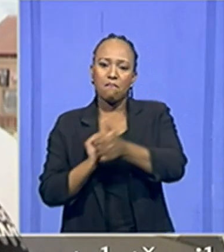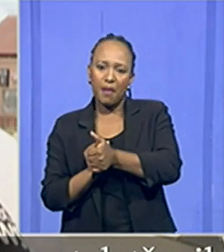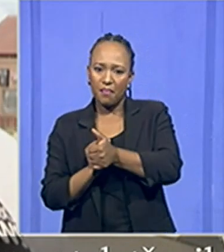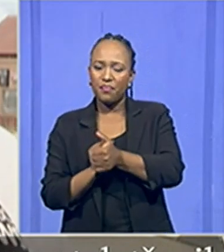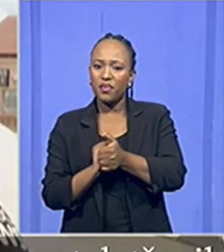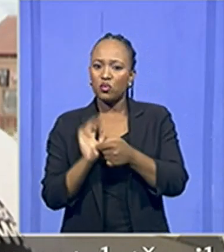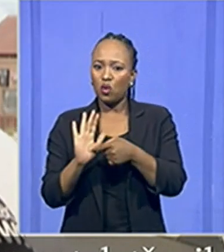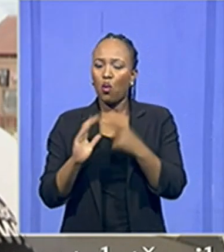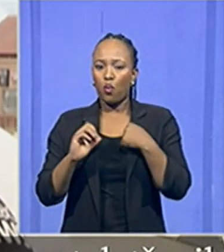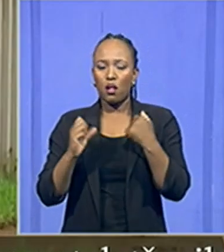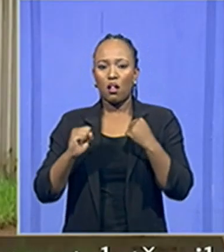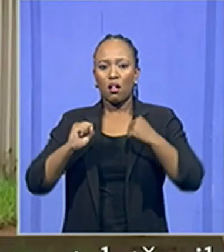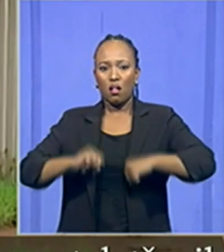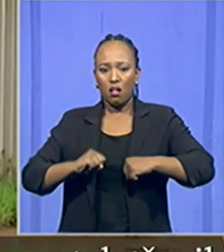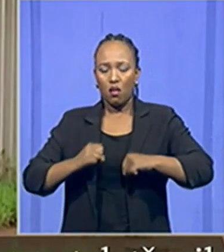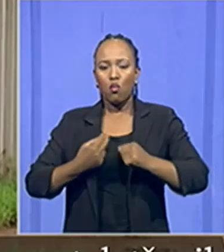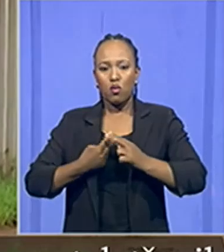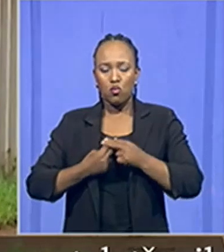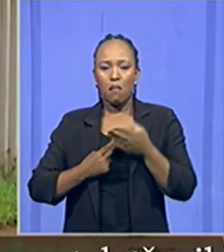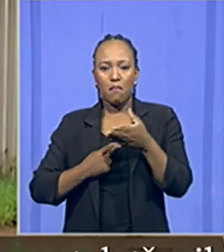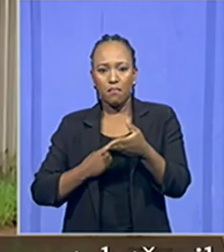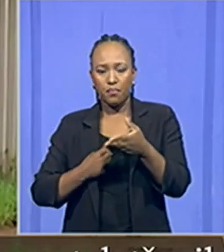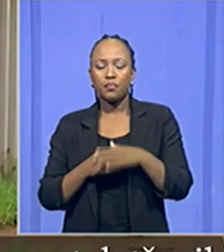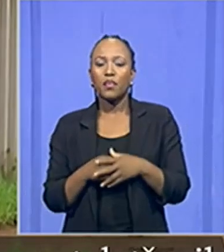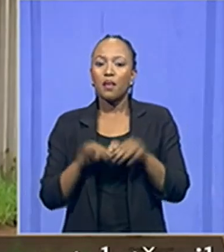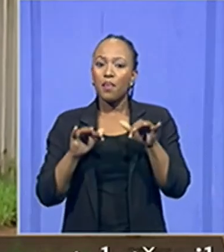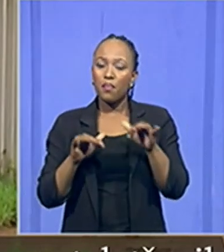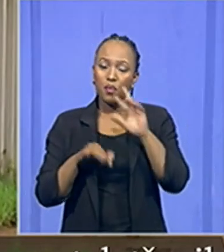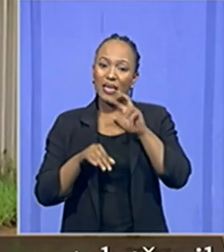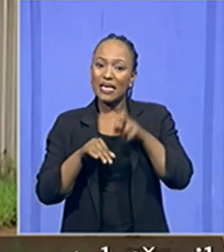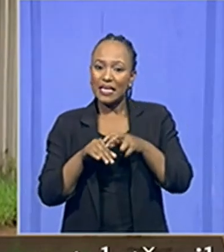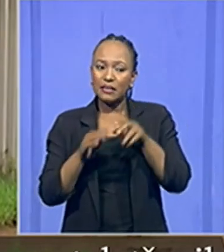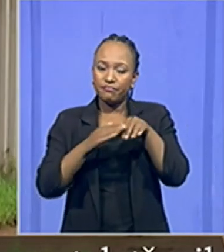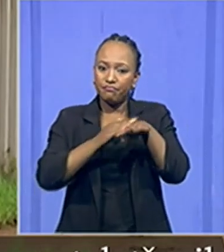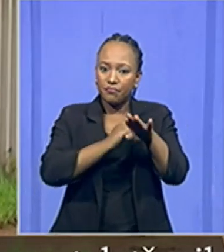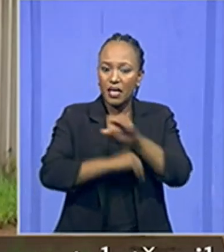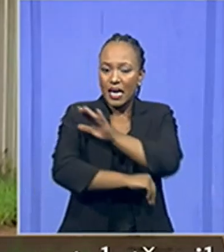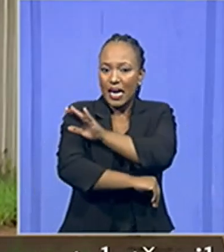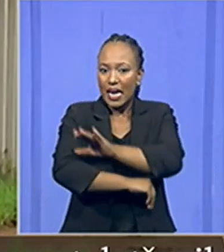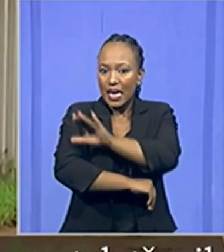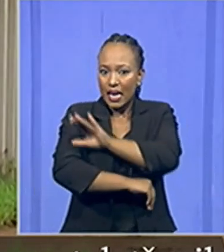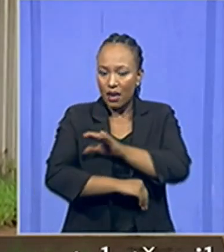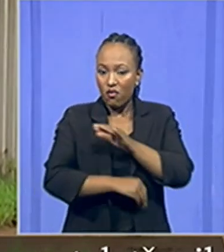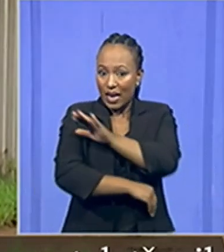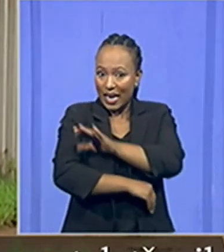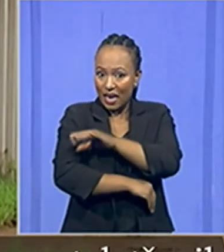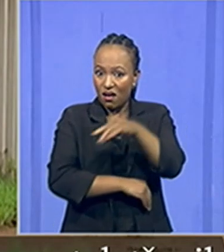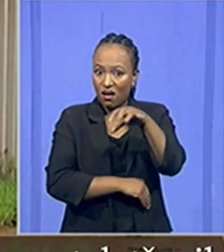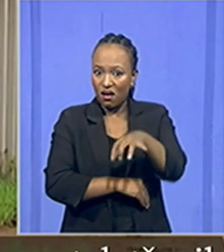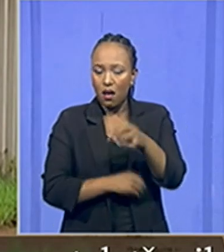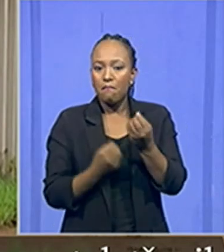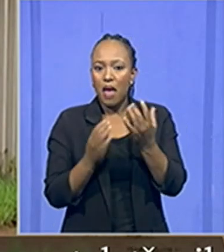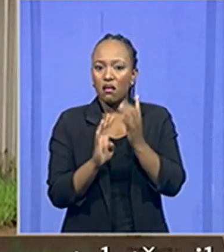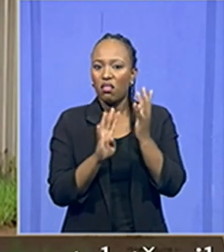agreement and unison with them. Balwetši bao ba hlokago thušo tleliniking ya Gatšhwene ba bušetšwa morago. Tleliniki ye ke engwe ya